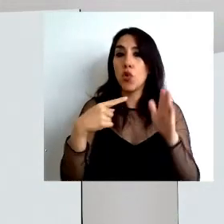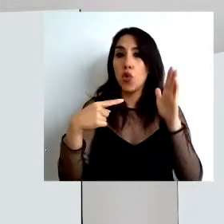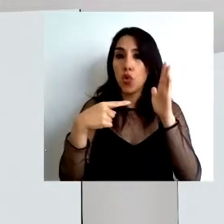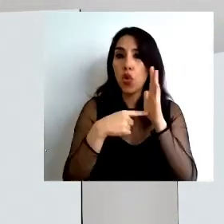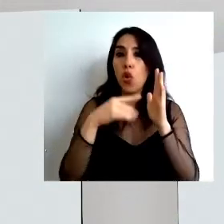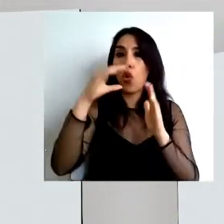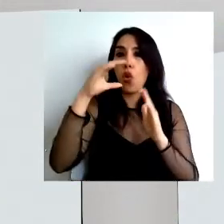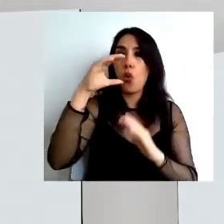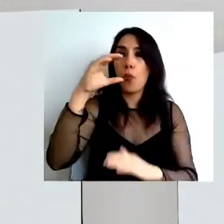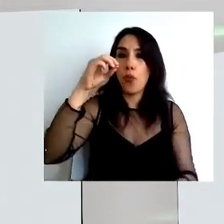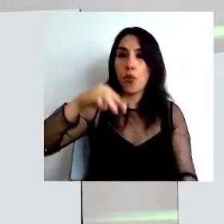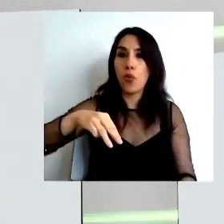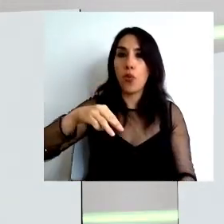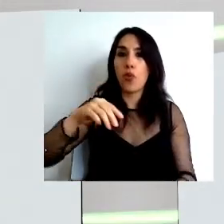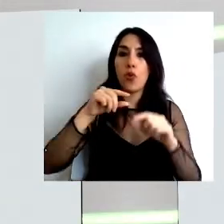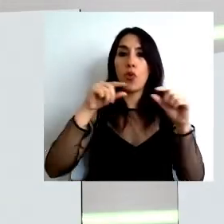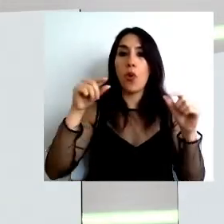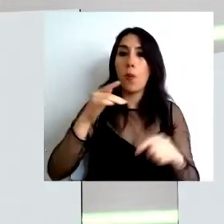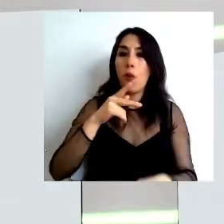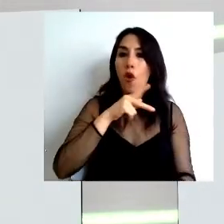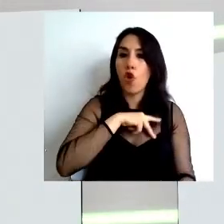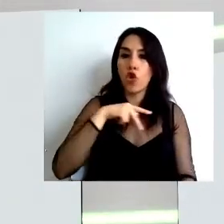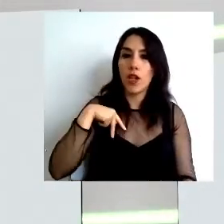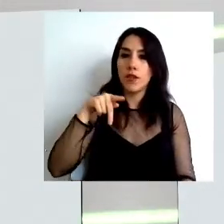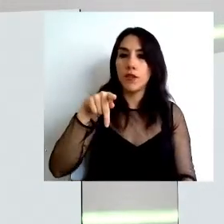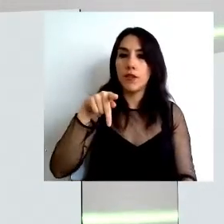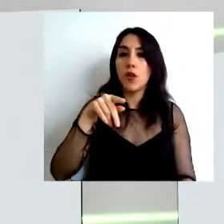421175. And this will lead you to a very quick poll